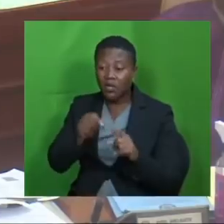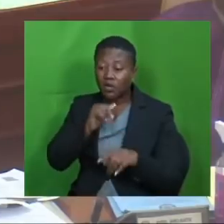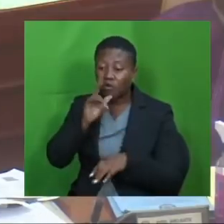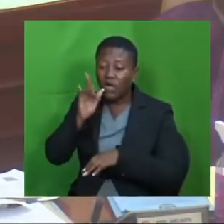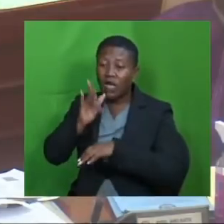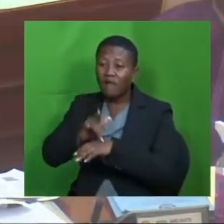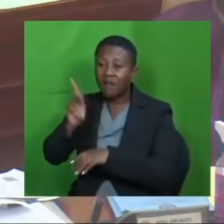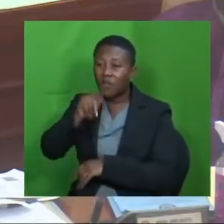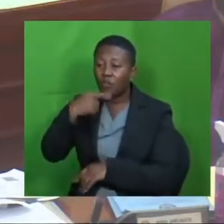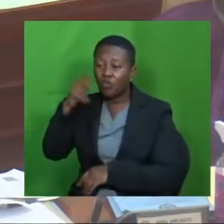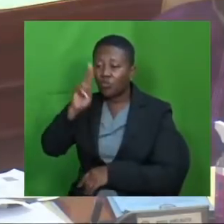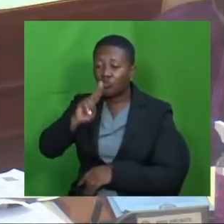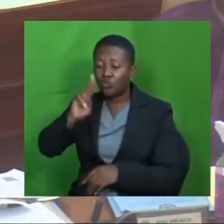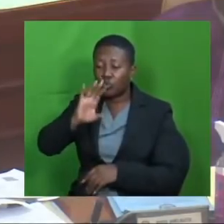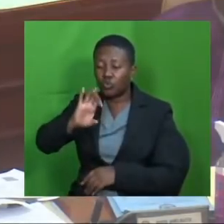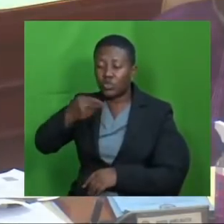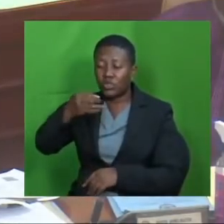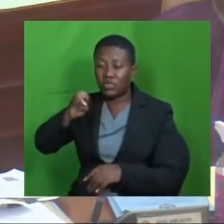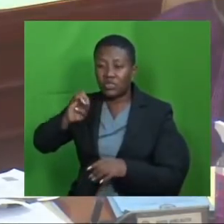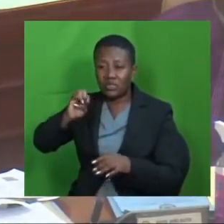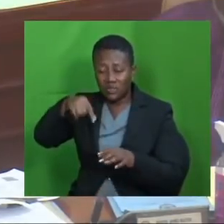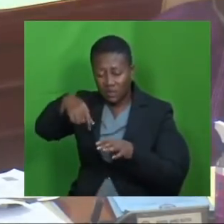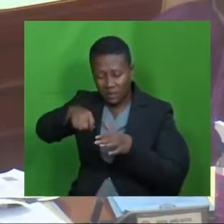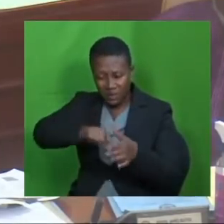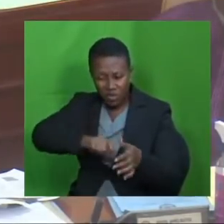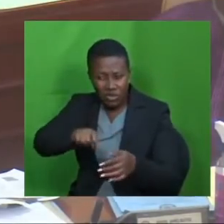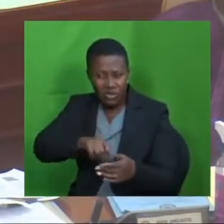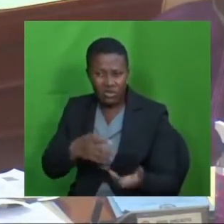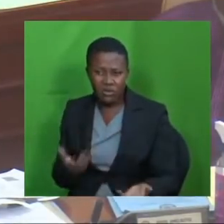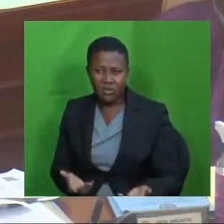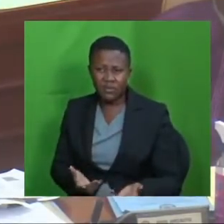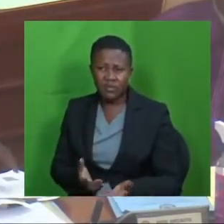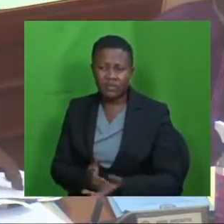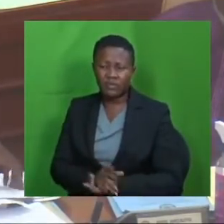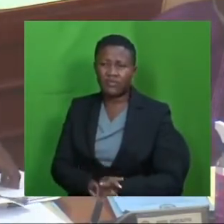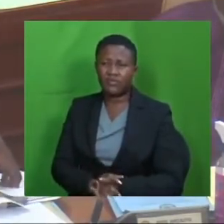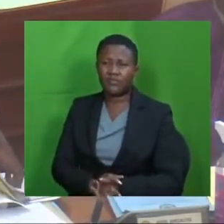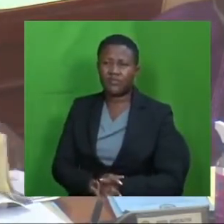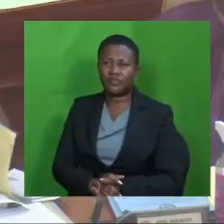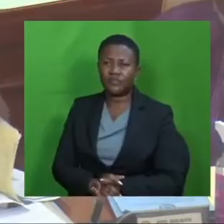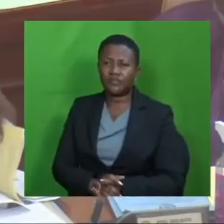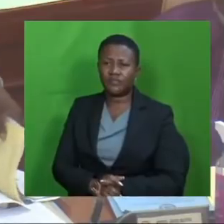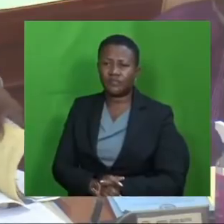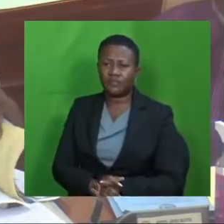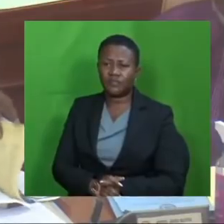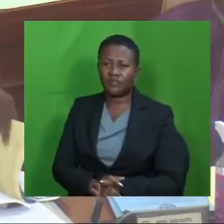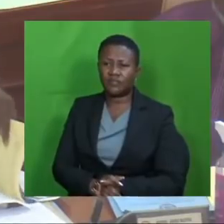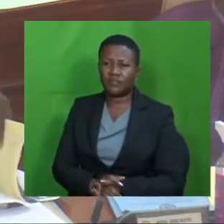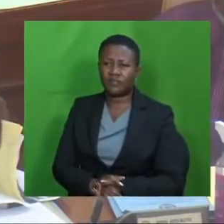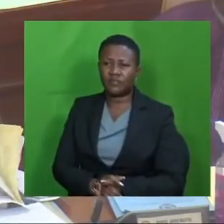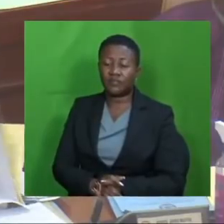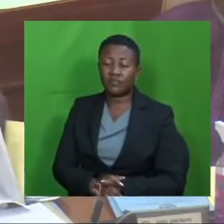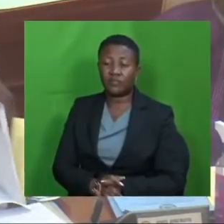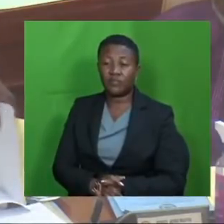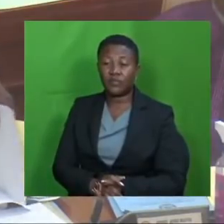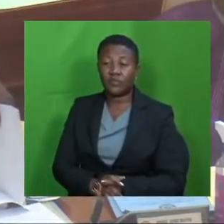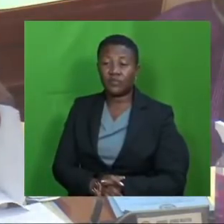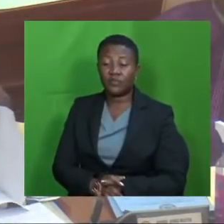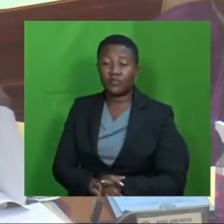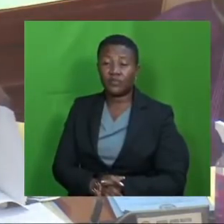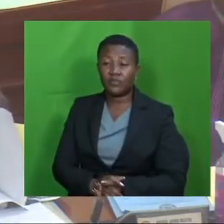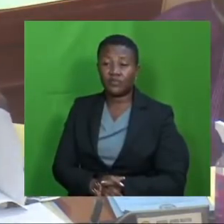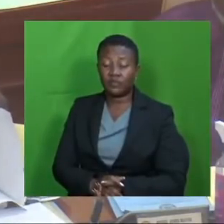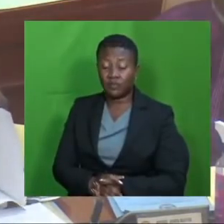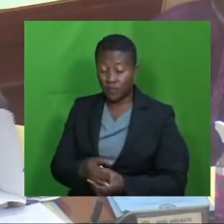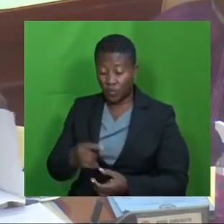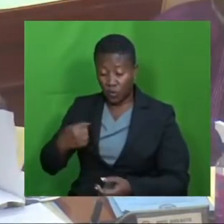conventional means. The discriminatory thesis I sought to establish when I debated. So, Mr. Speaker, we